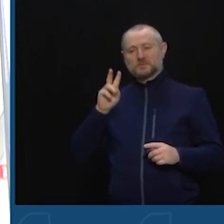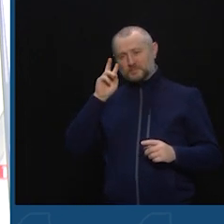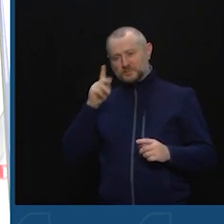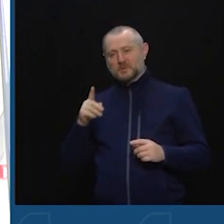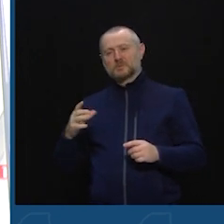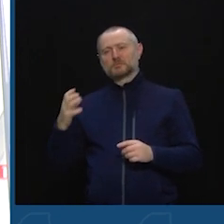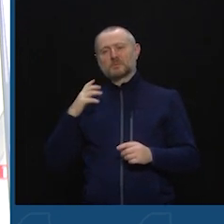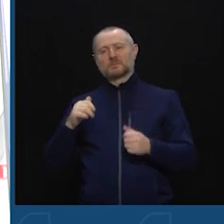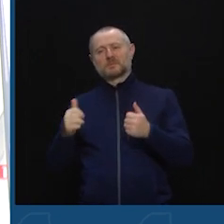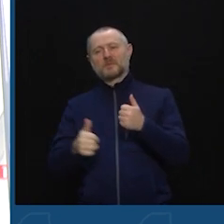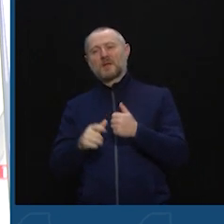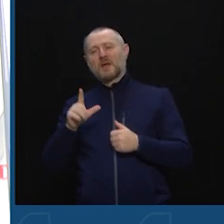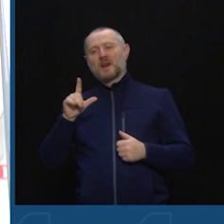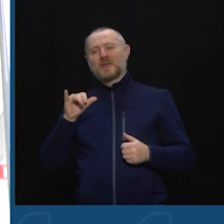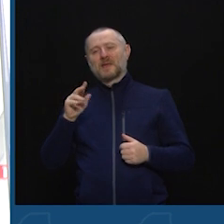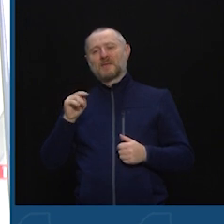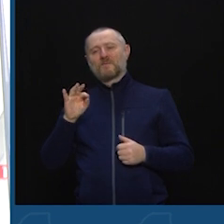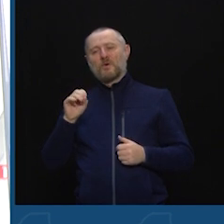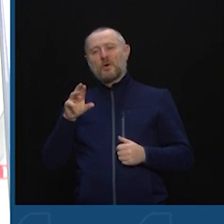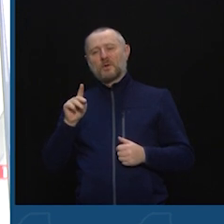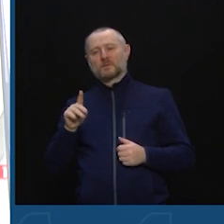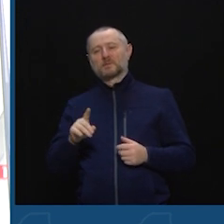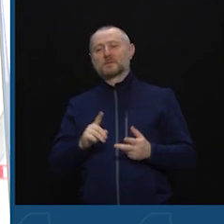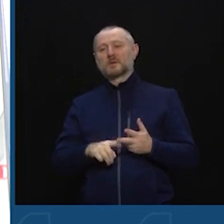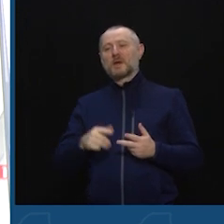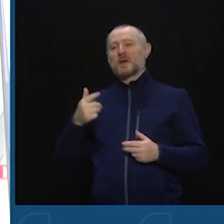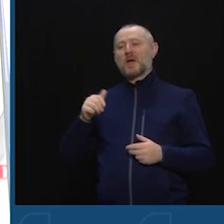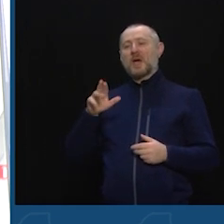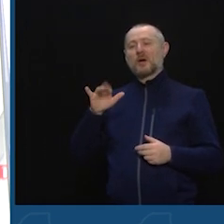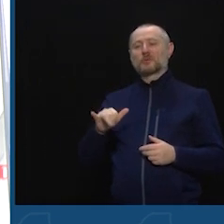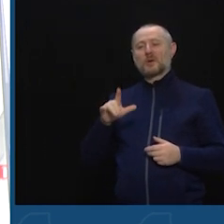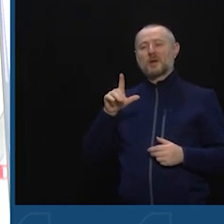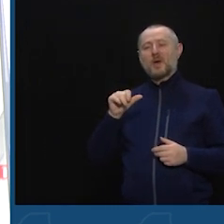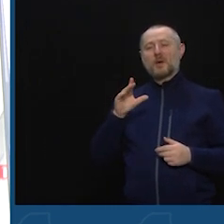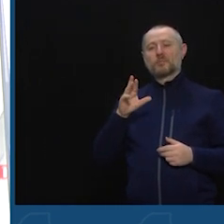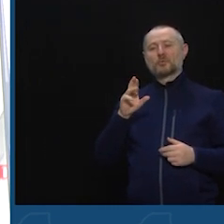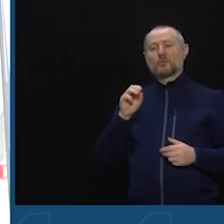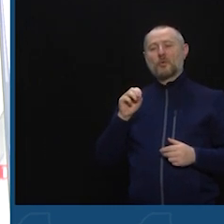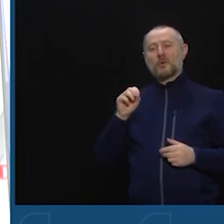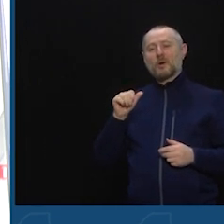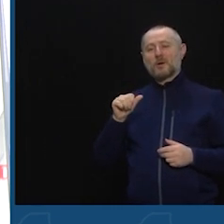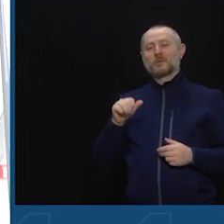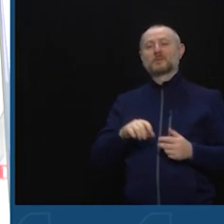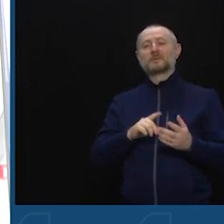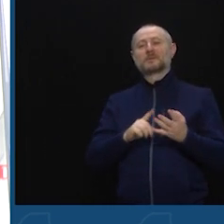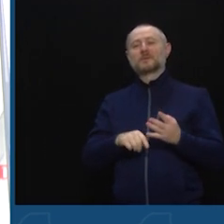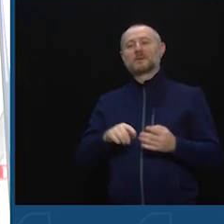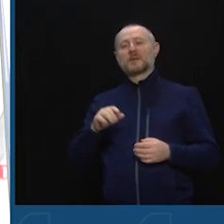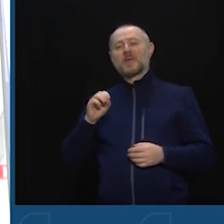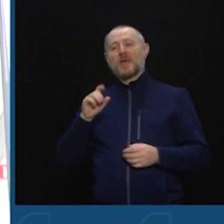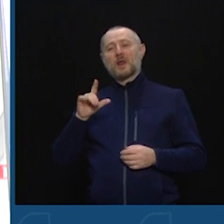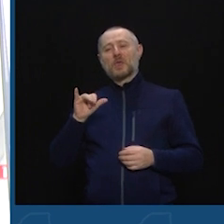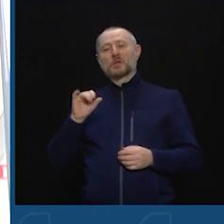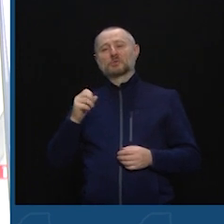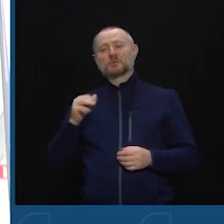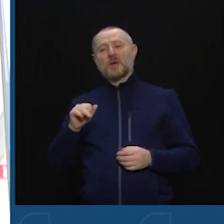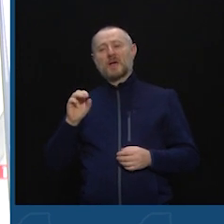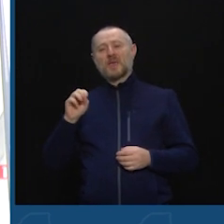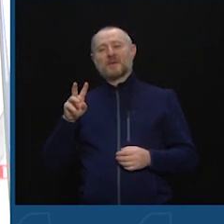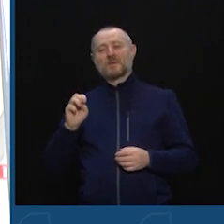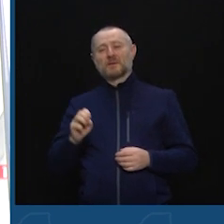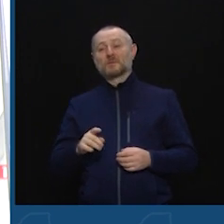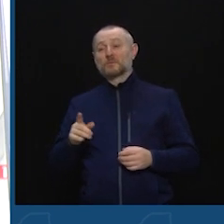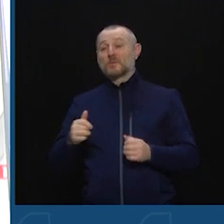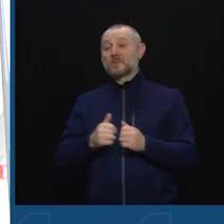Linford, Gary LaBarbera, and Leisha Eve. And again, without their support, we would not be here